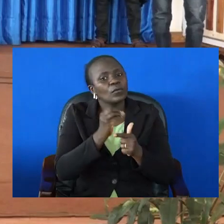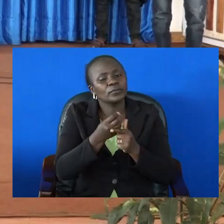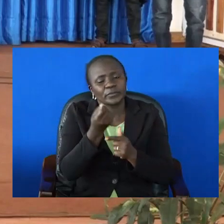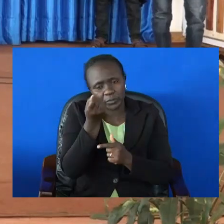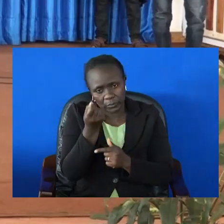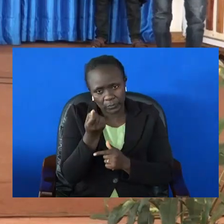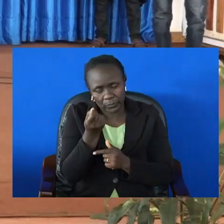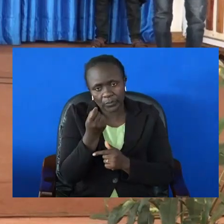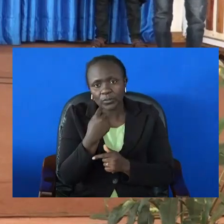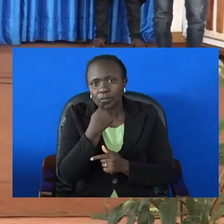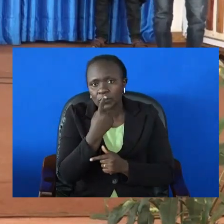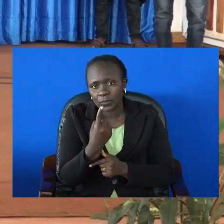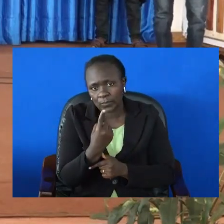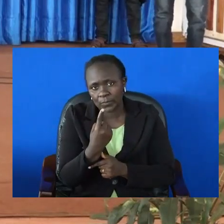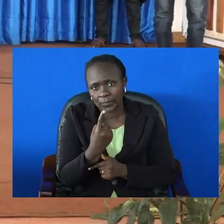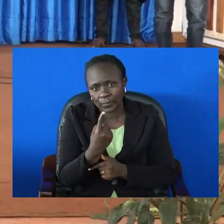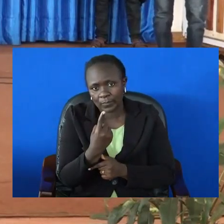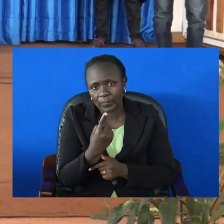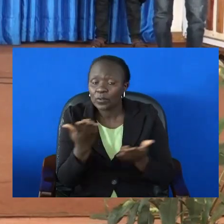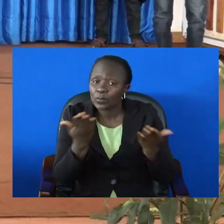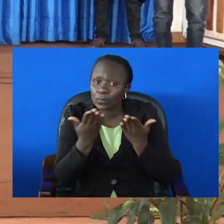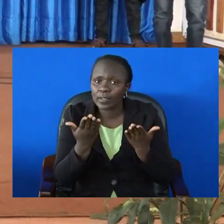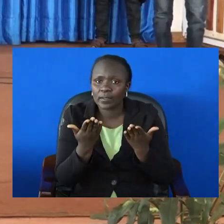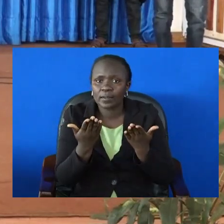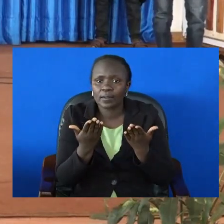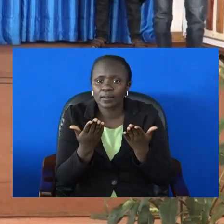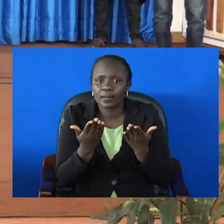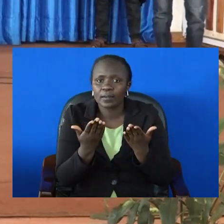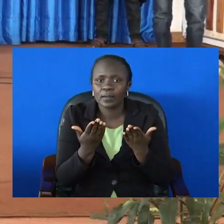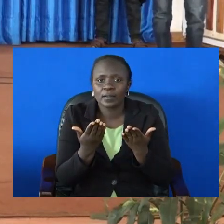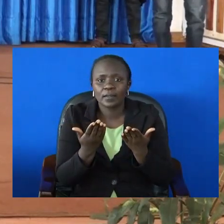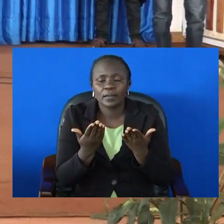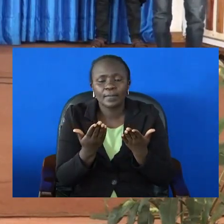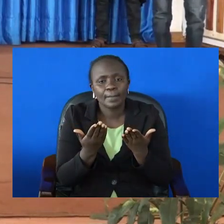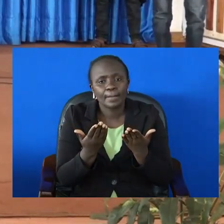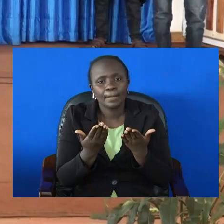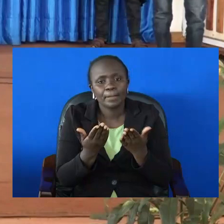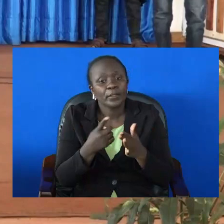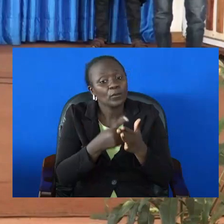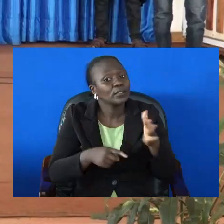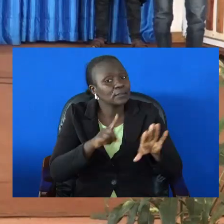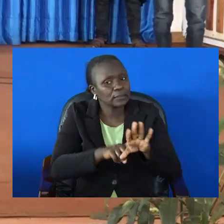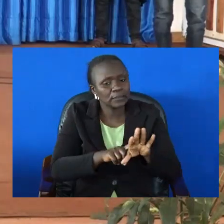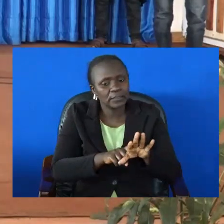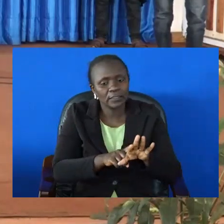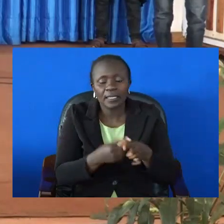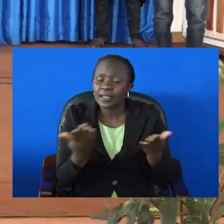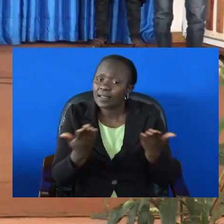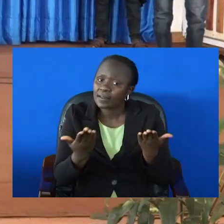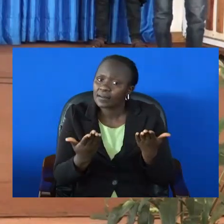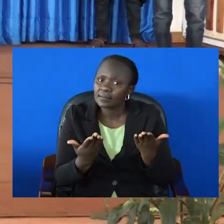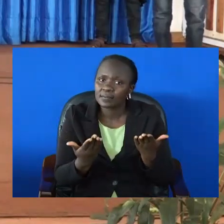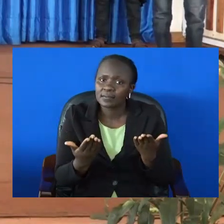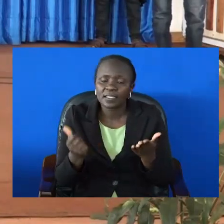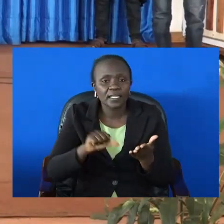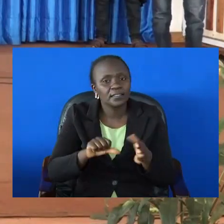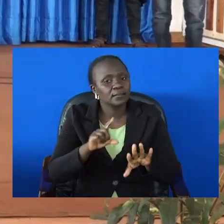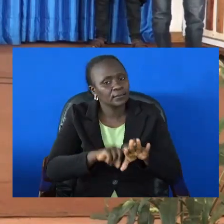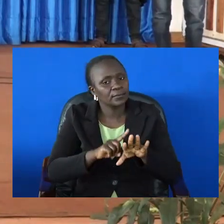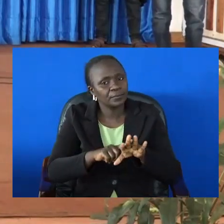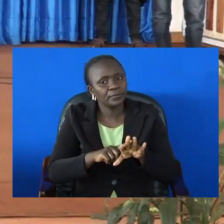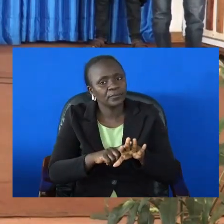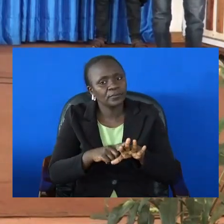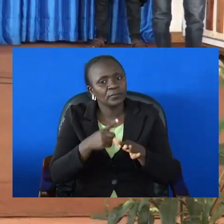too little. So, where? Anywhere. At what time? Any time. With what?